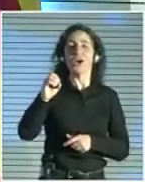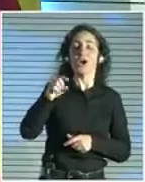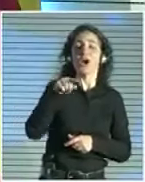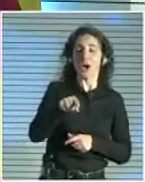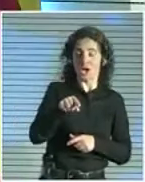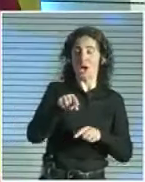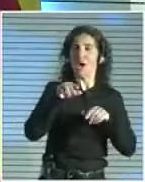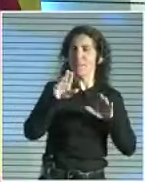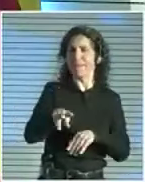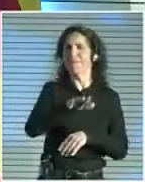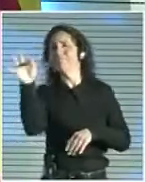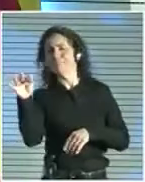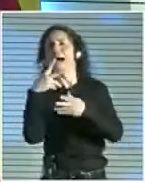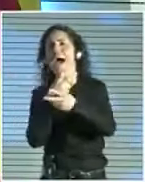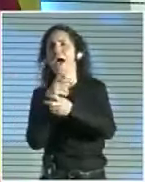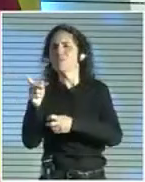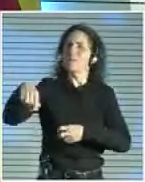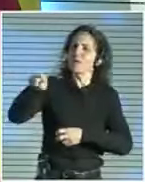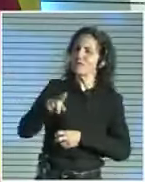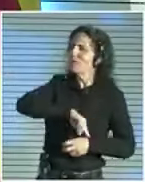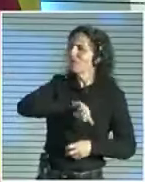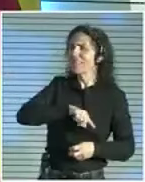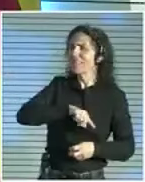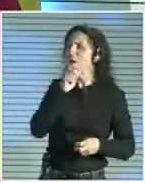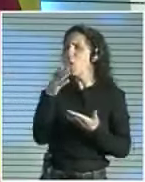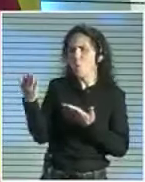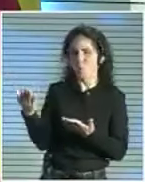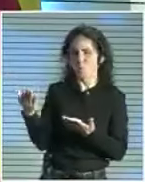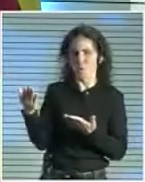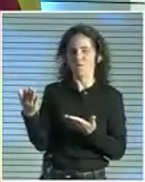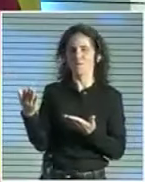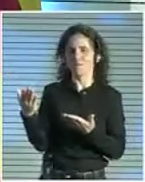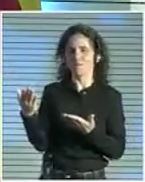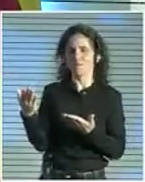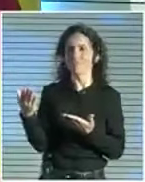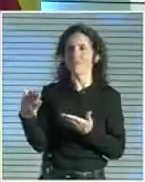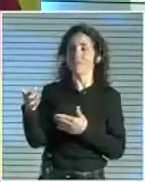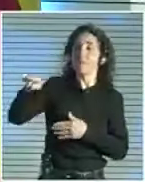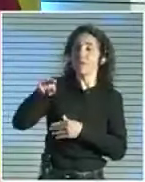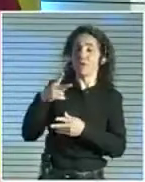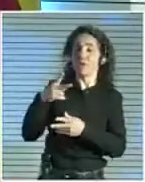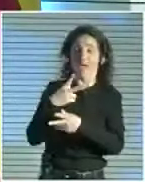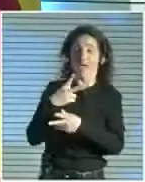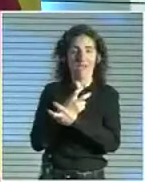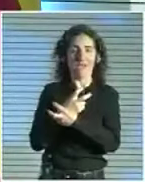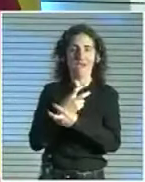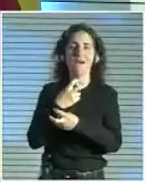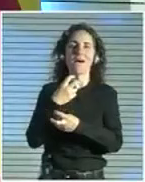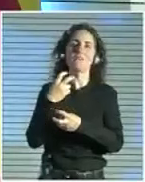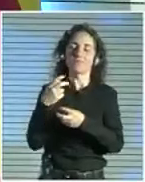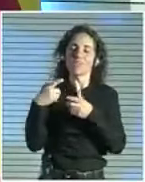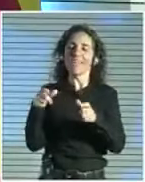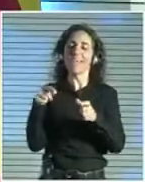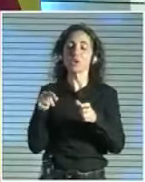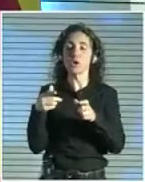in Austria over there more prepared to talk to you through data, or is it that you are talking to them as stakeholders in